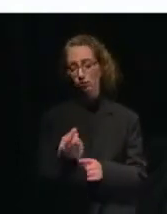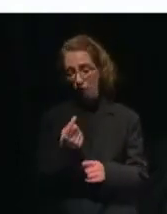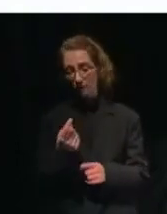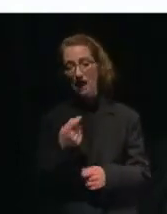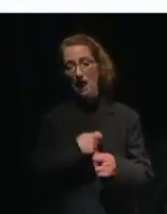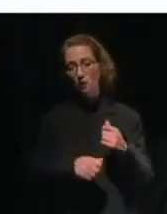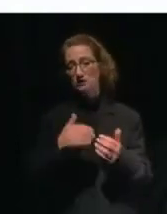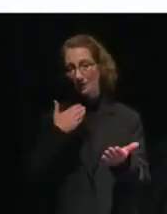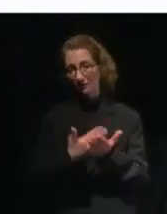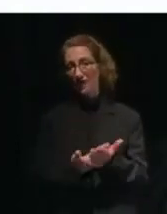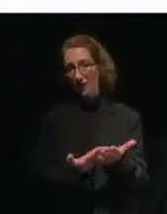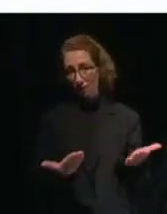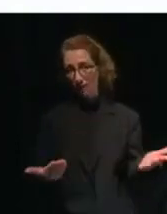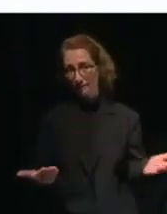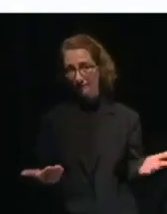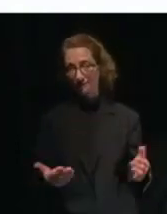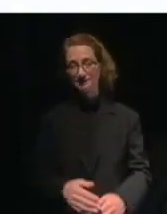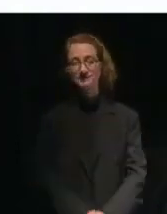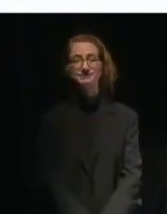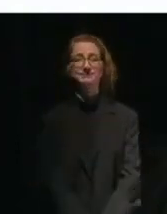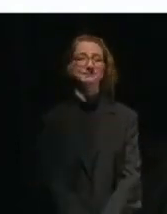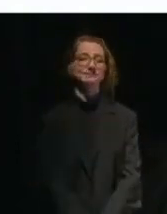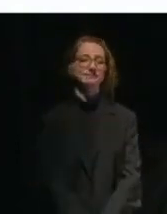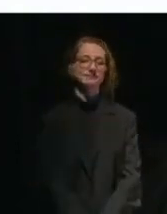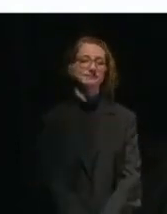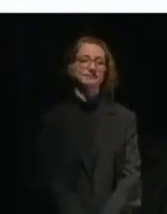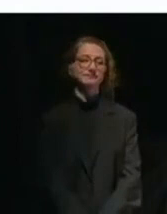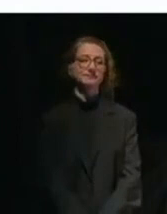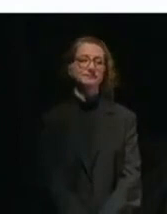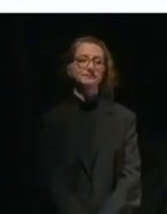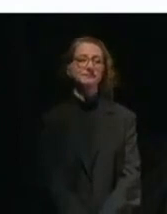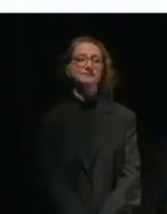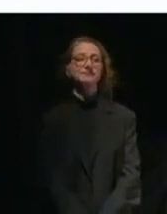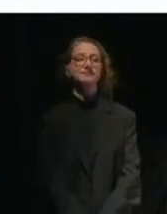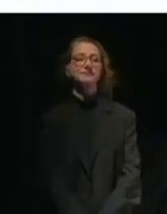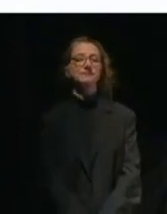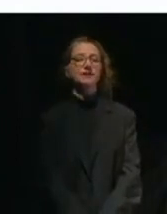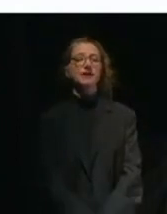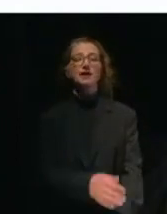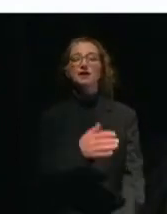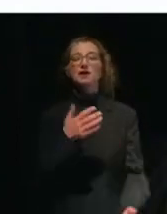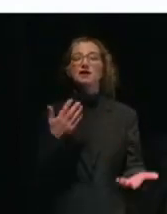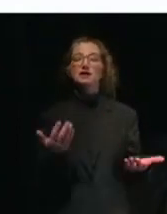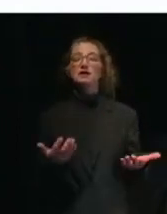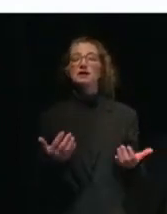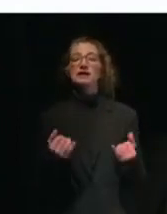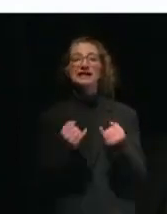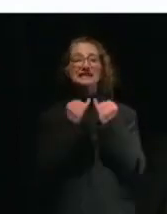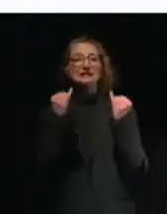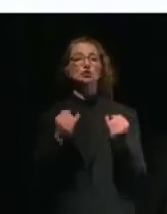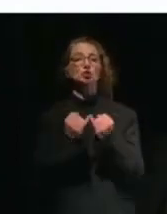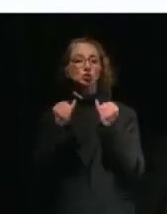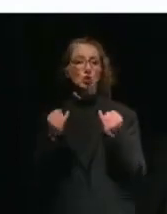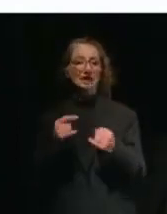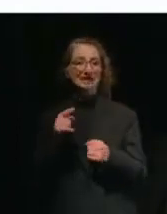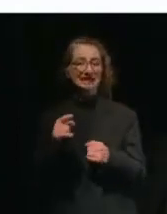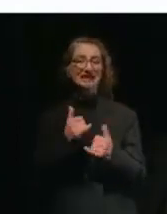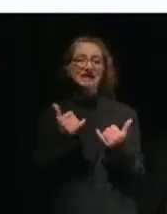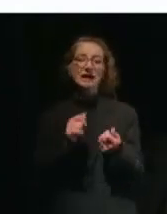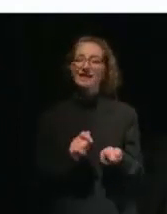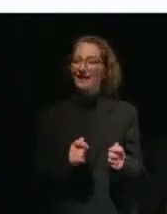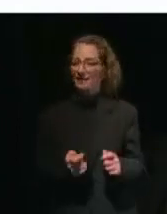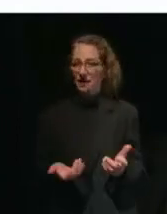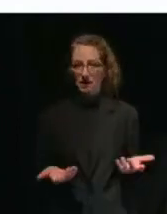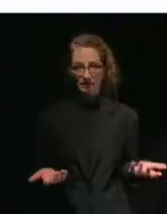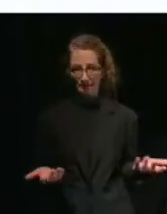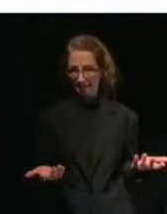along with a large focus on the recommendations for action that we will formulate during Systemcheck? In